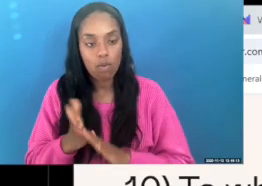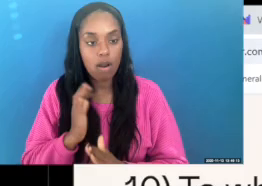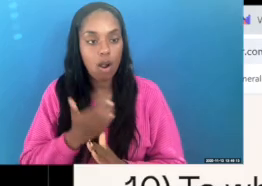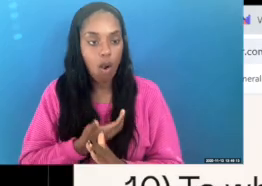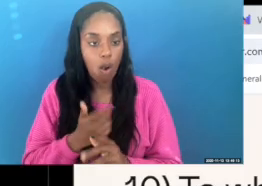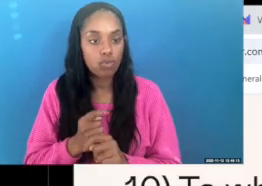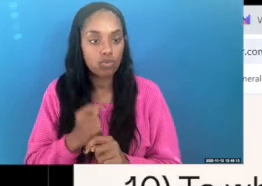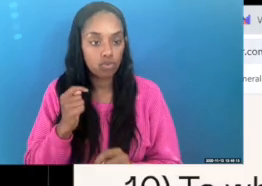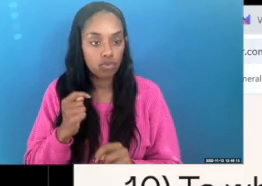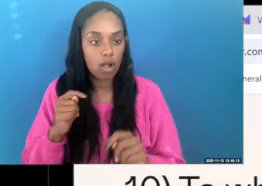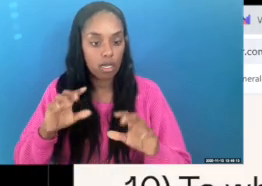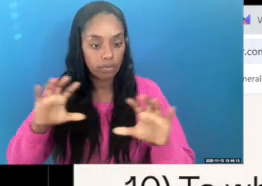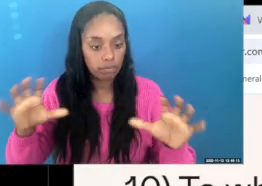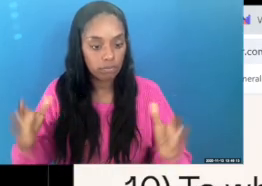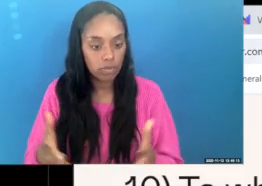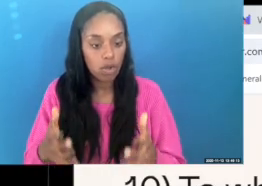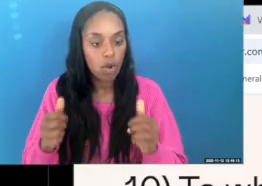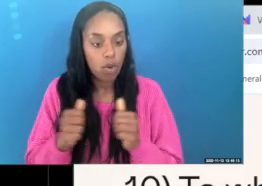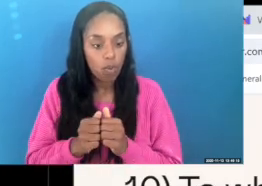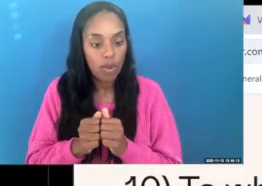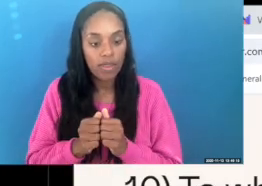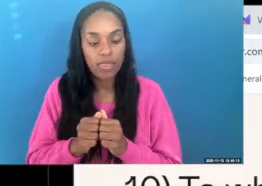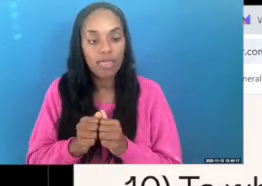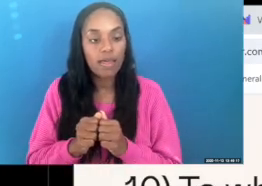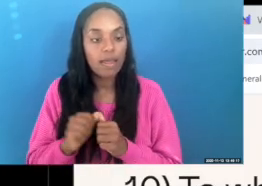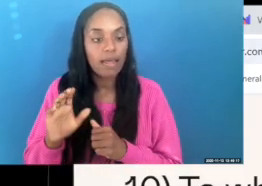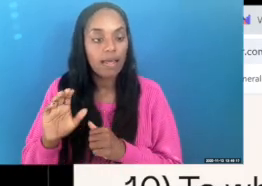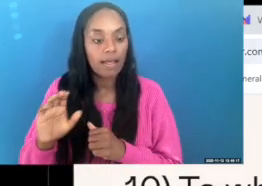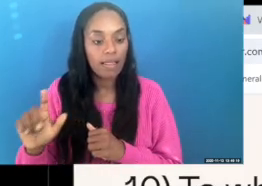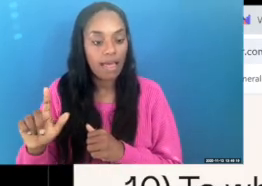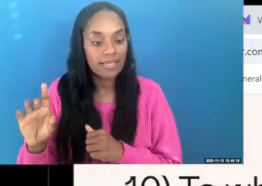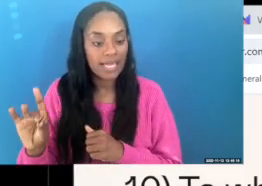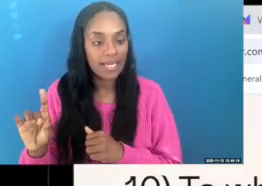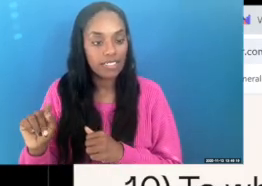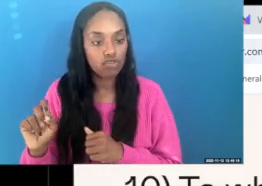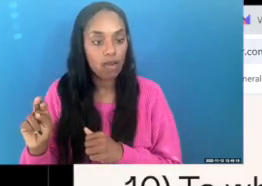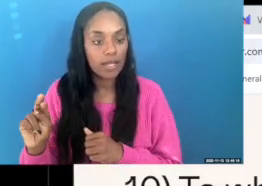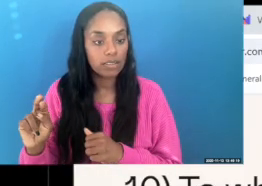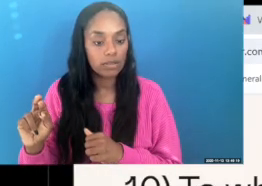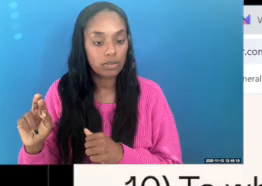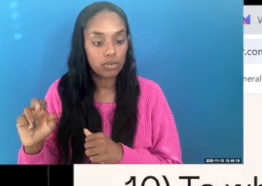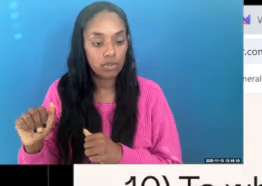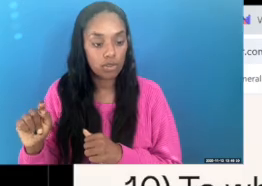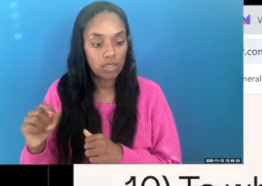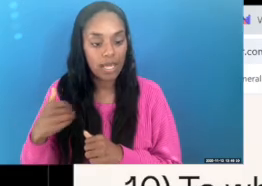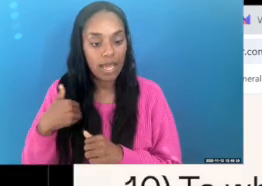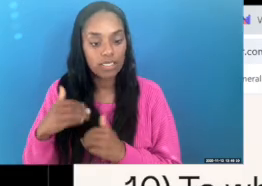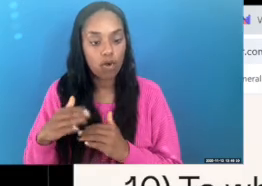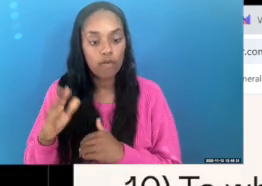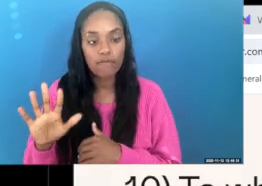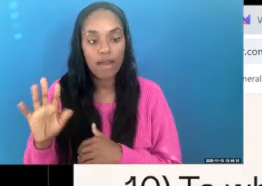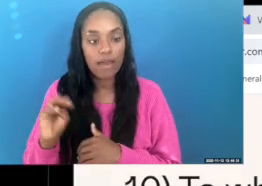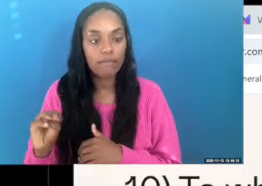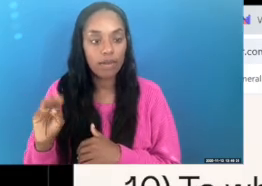EV in heavy-duty truck charging infrastructure. Watt EV also runs its own fleet of Class 8